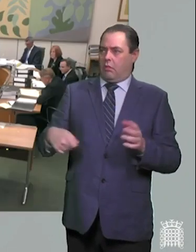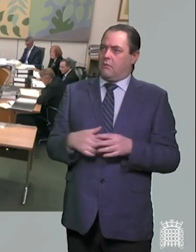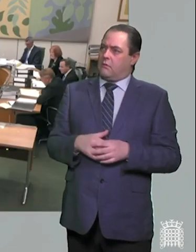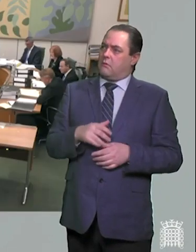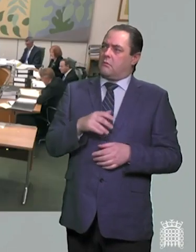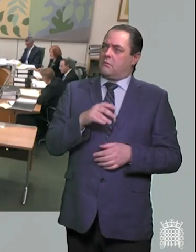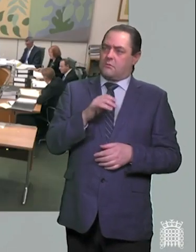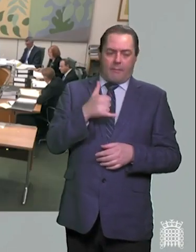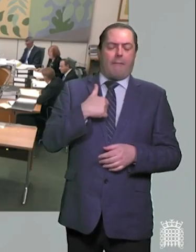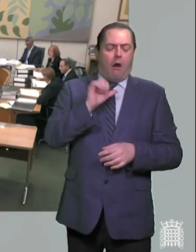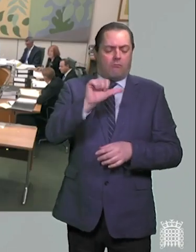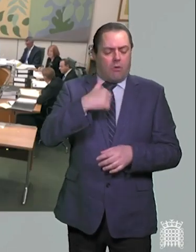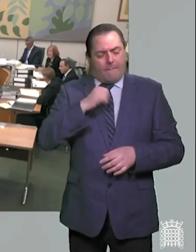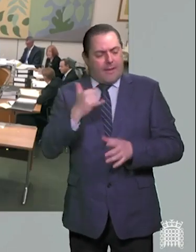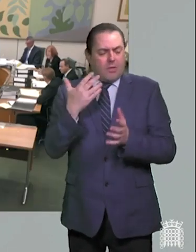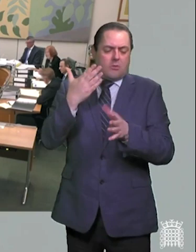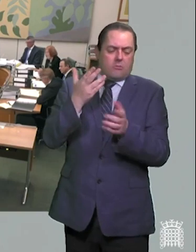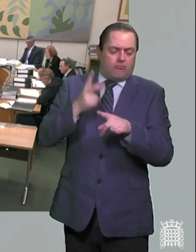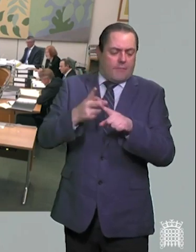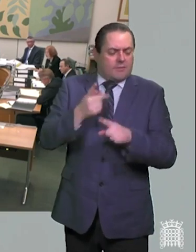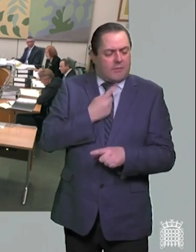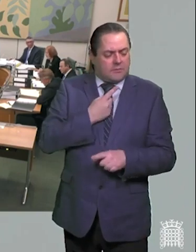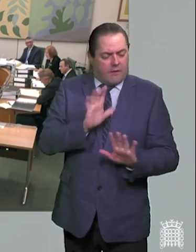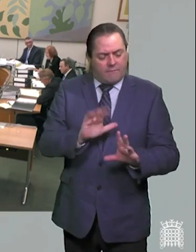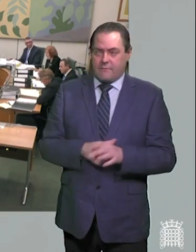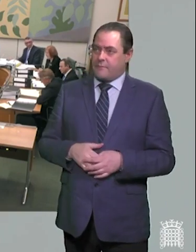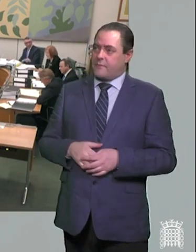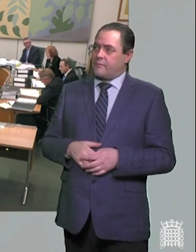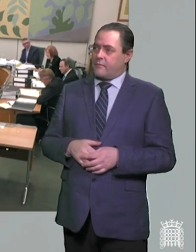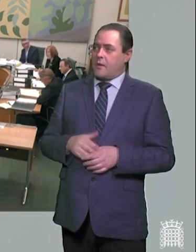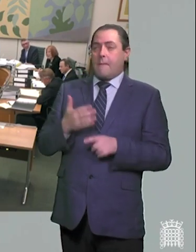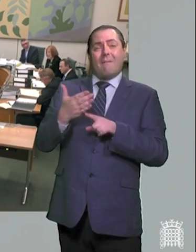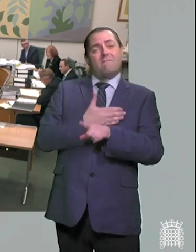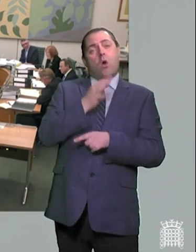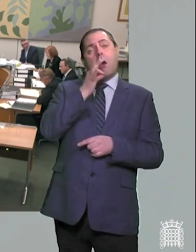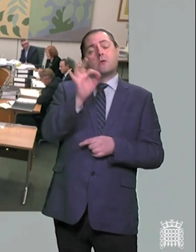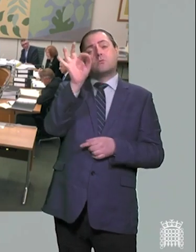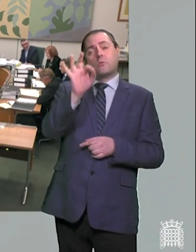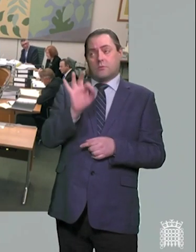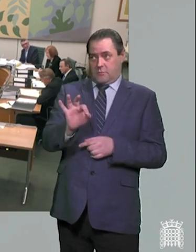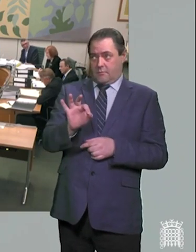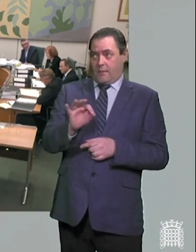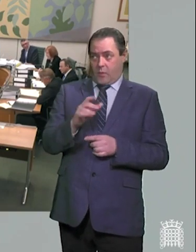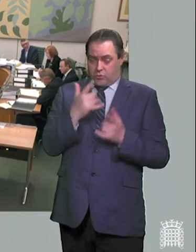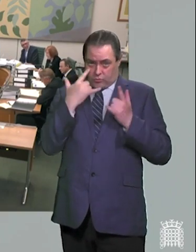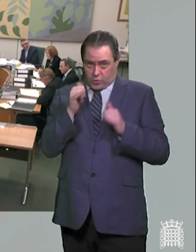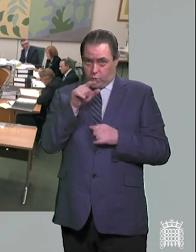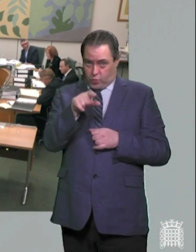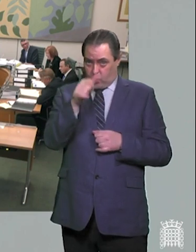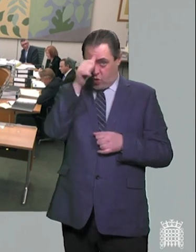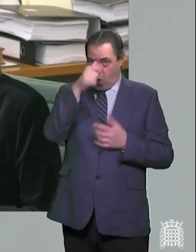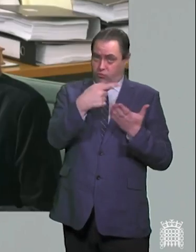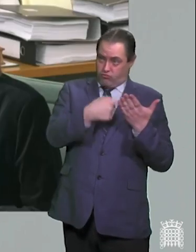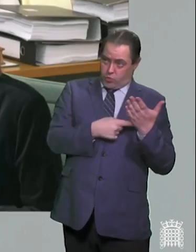what I need to say. Thank you. Mr Johnson, before I ask my questions, can we again confirm your knowledge of the rules